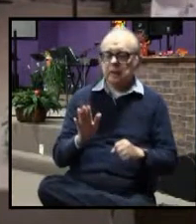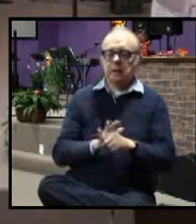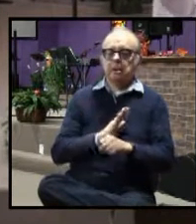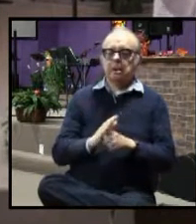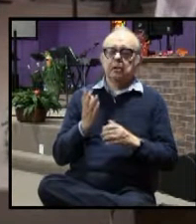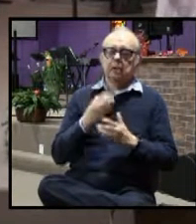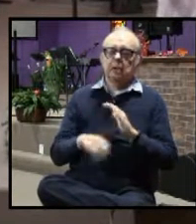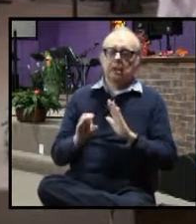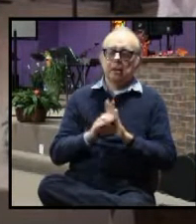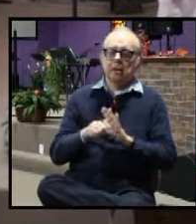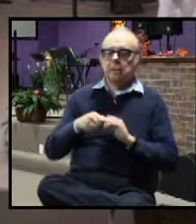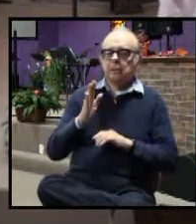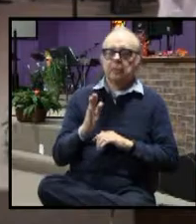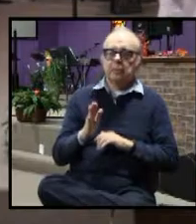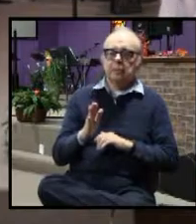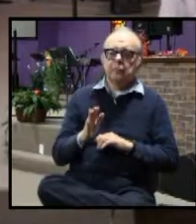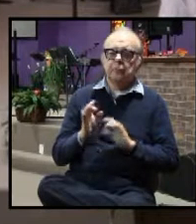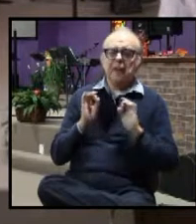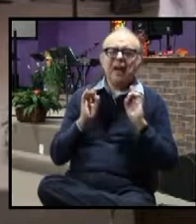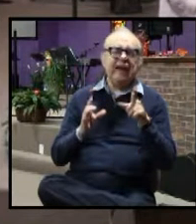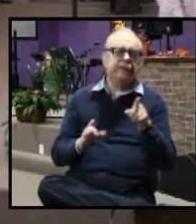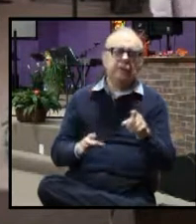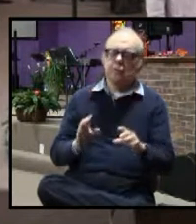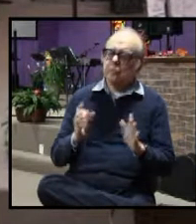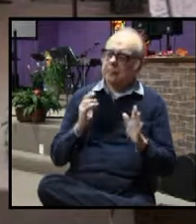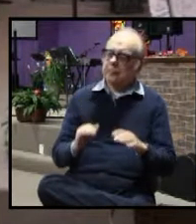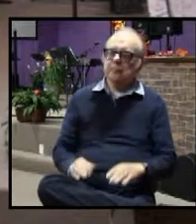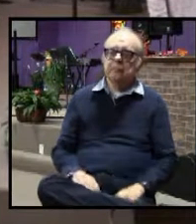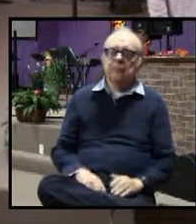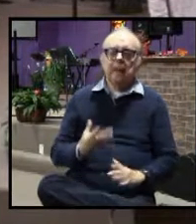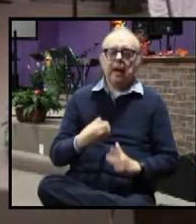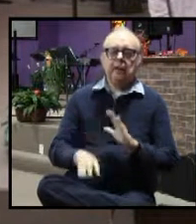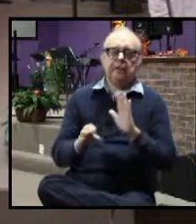It is totally out of the character of God to hate you.